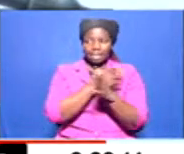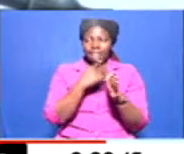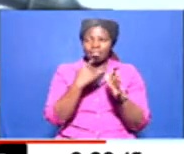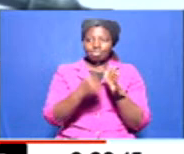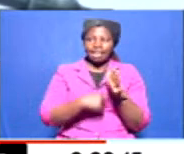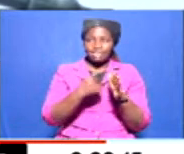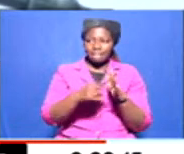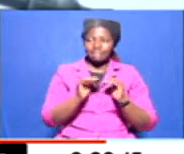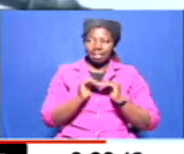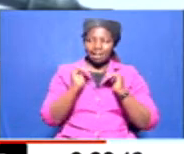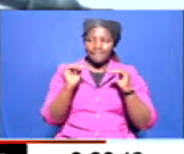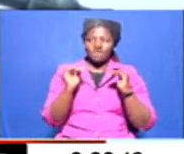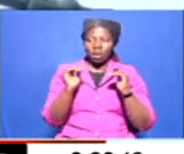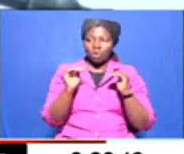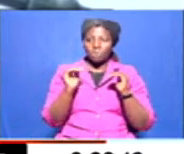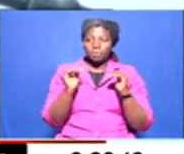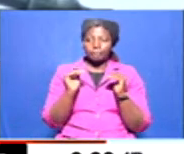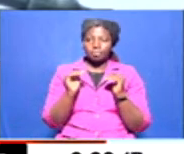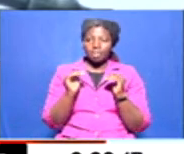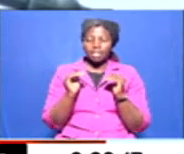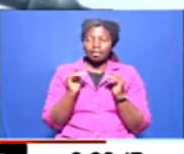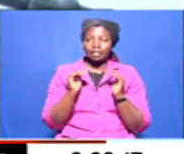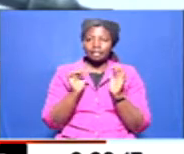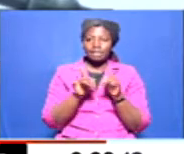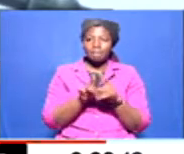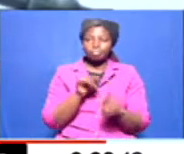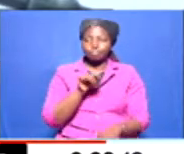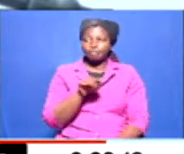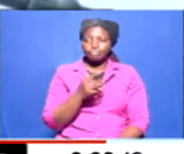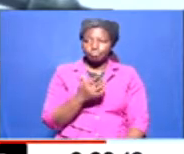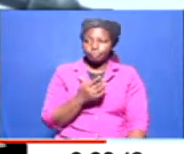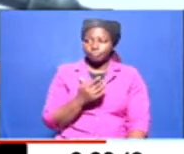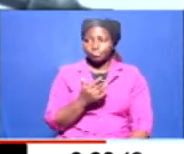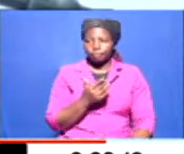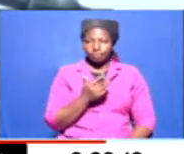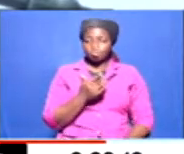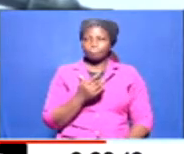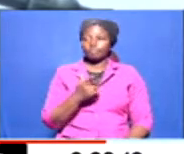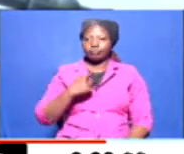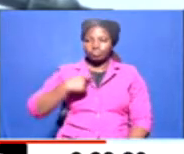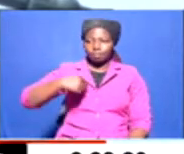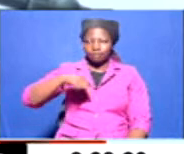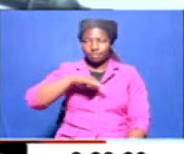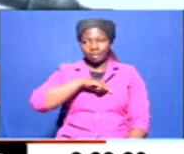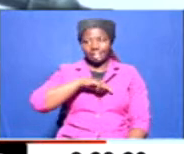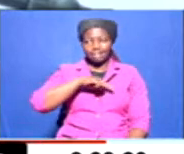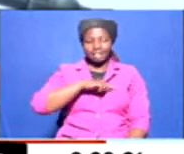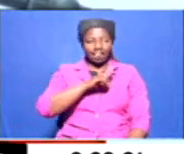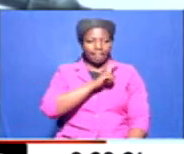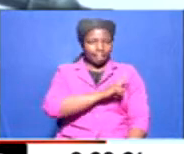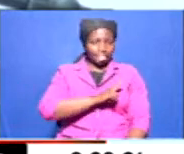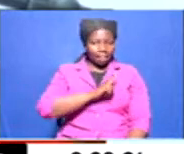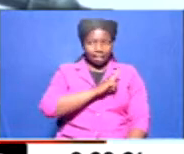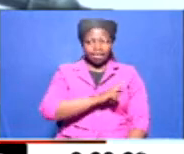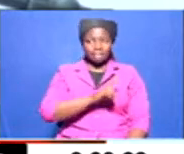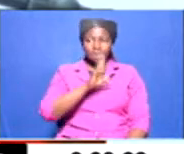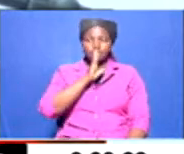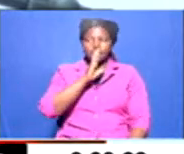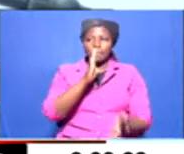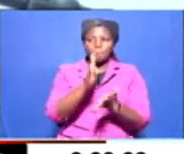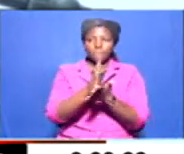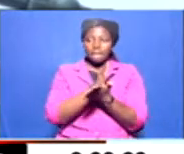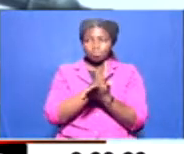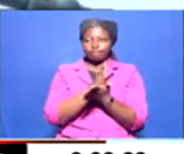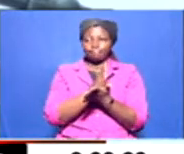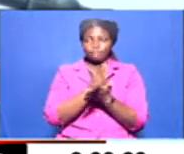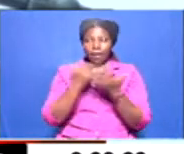level, and this event that you know we are very lucky to be part of, I am